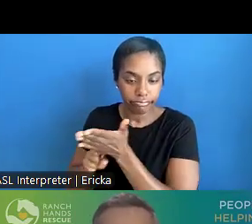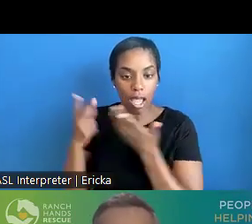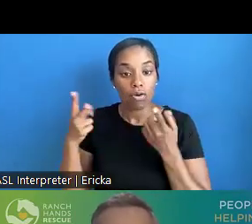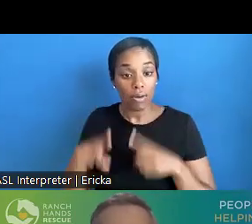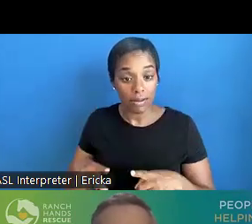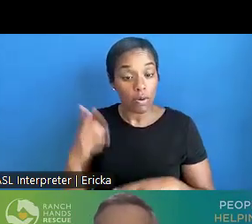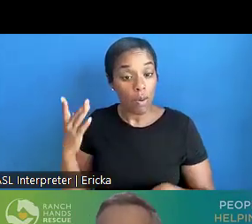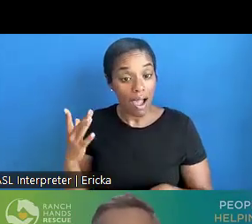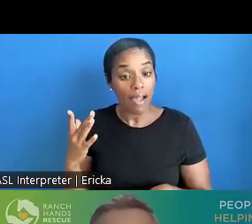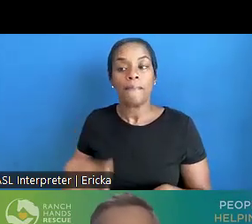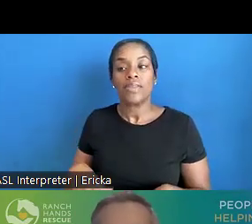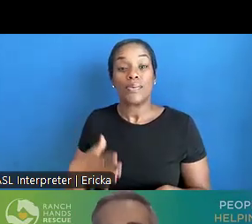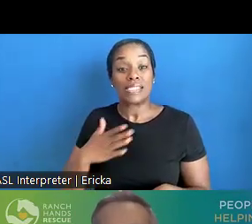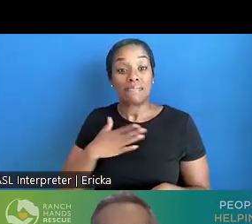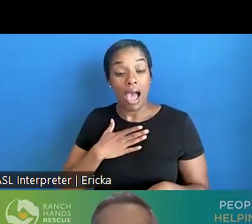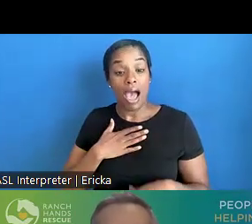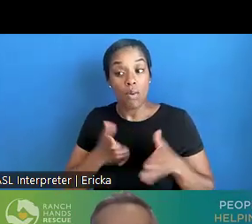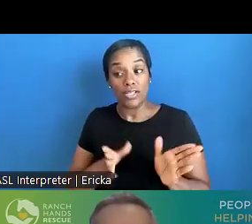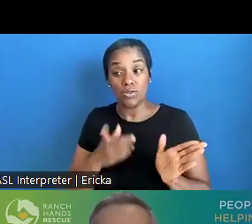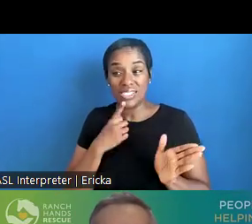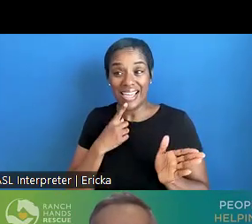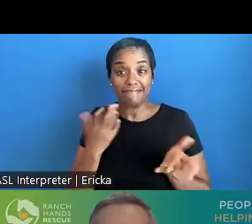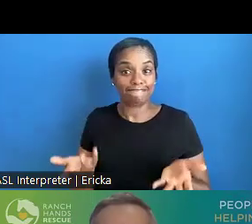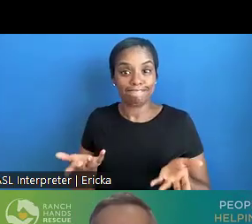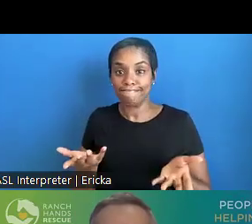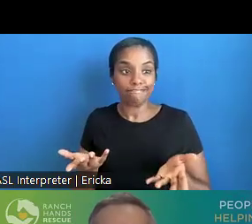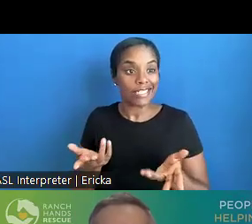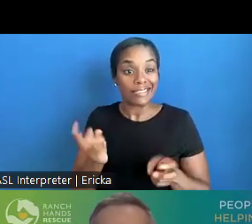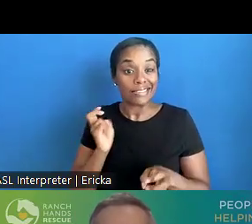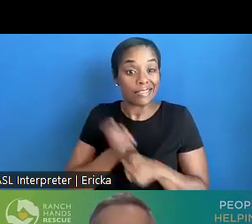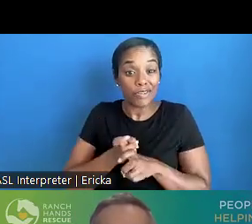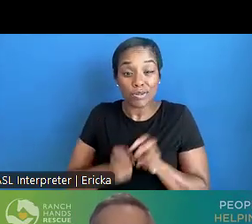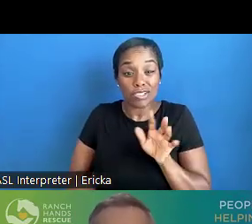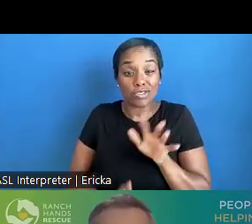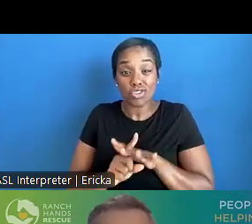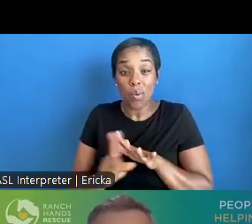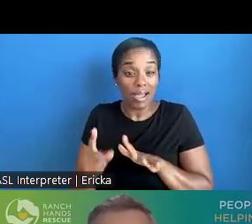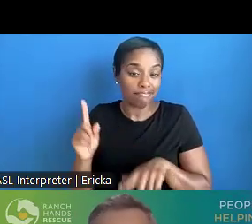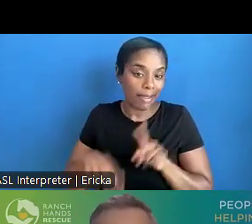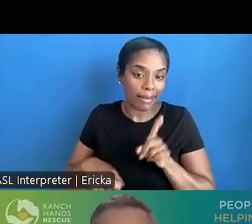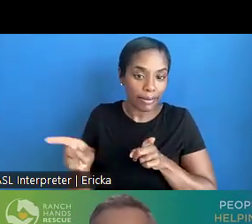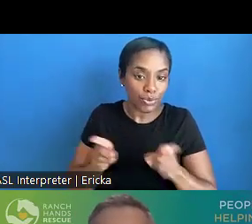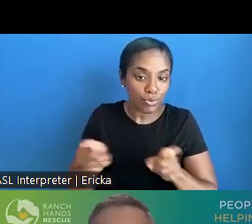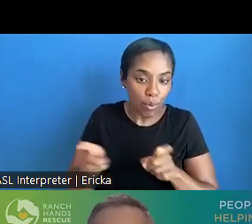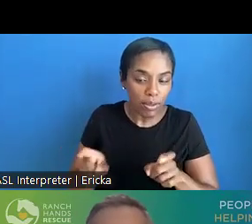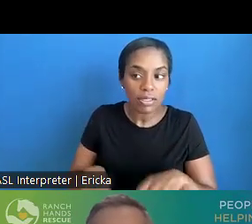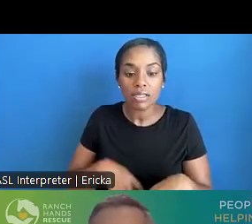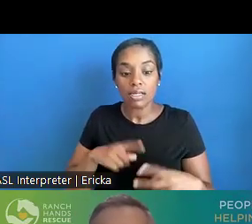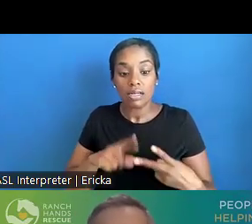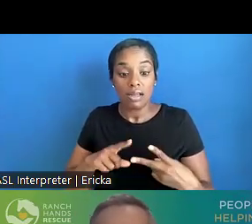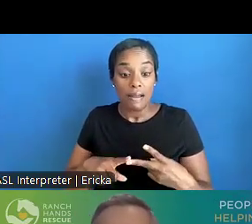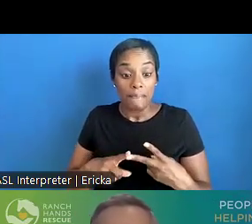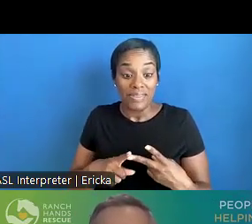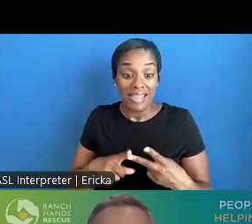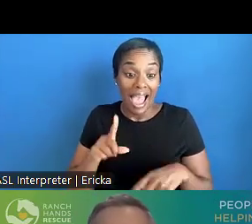saying, okay, I can't control how difficult things are going to be from time to time in this space. I can't control that, for-profit's always going to